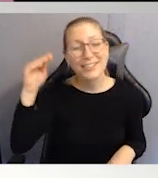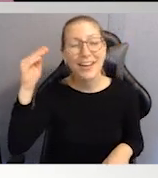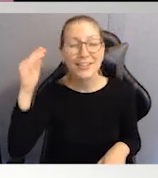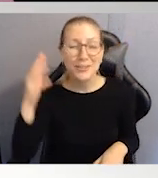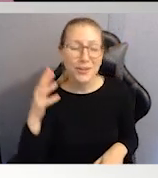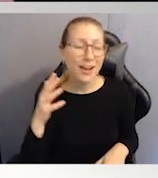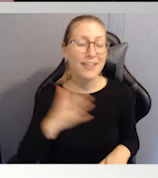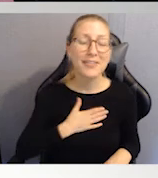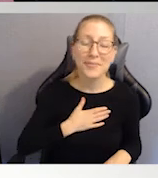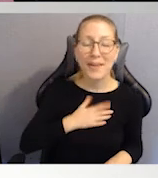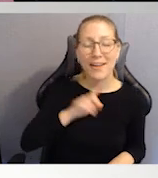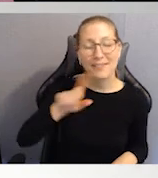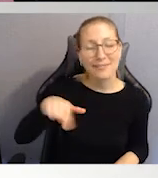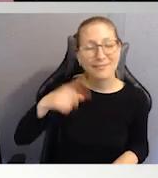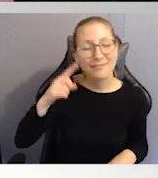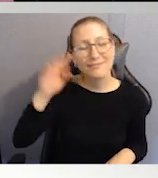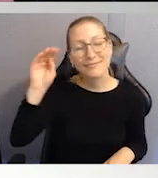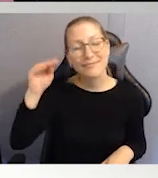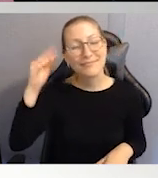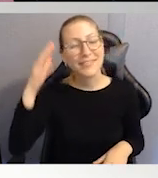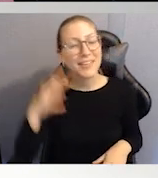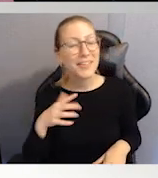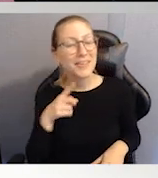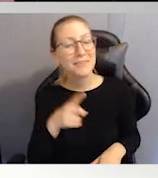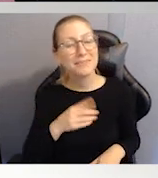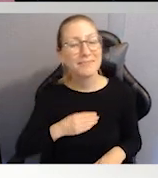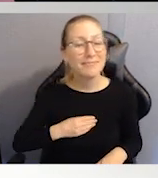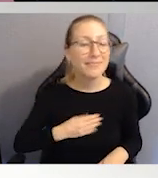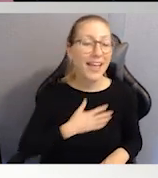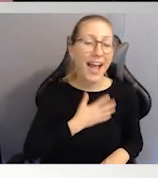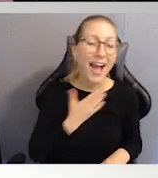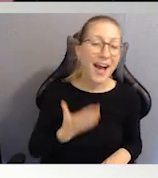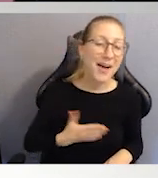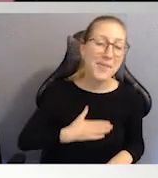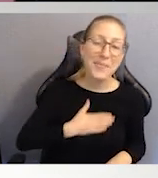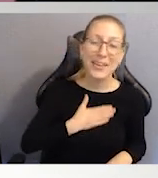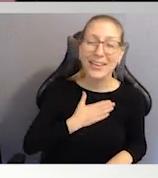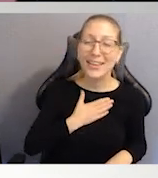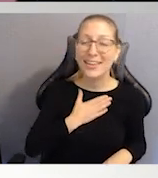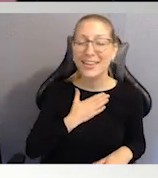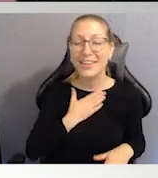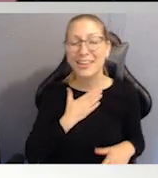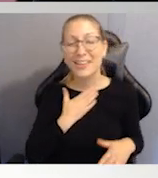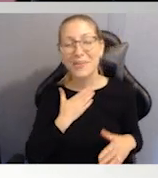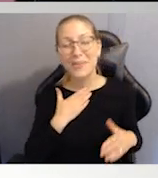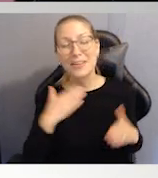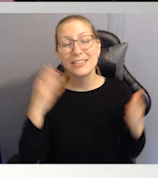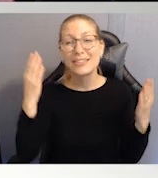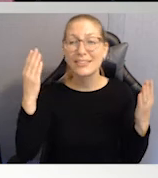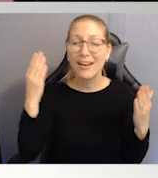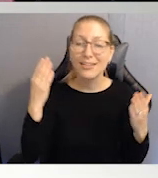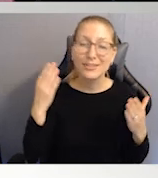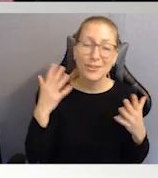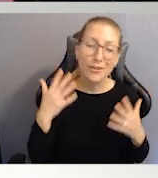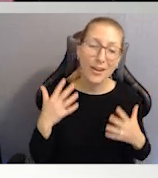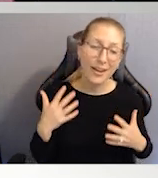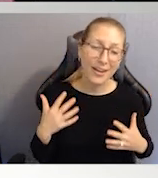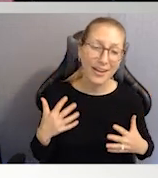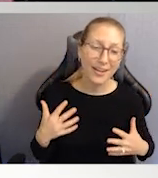sunshine, my only sunshine. You make me happy,